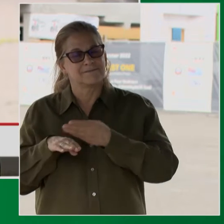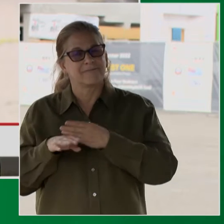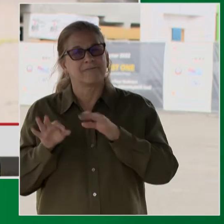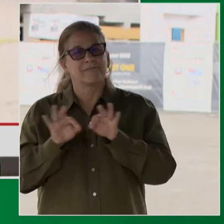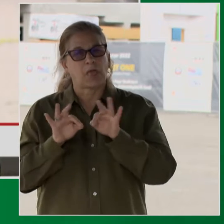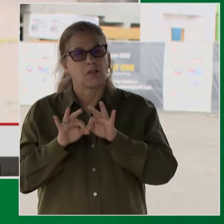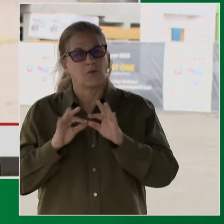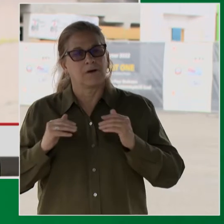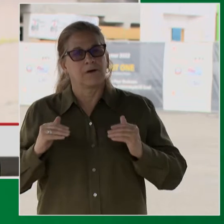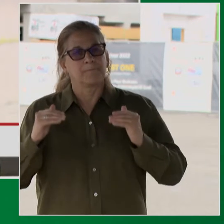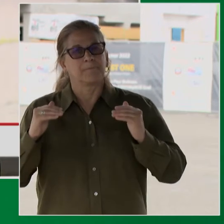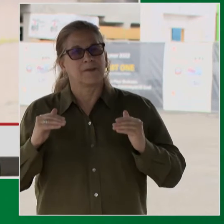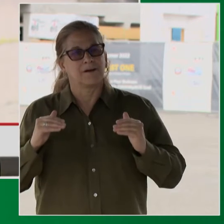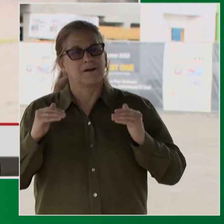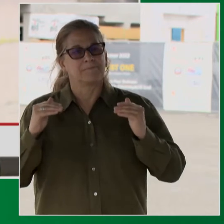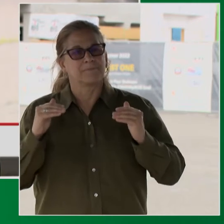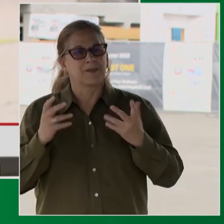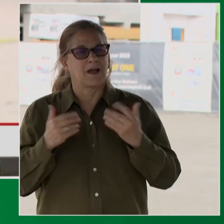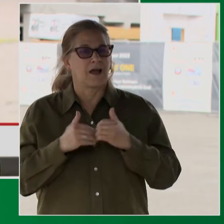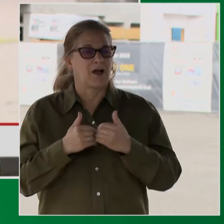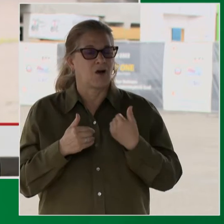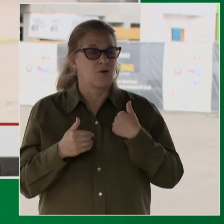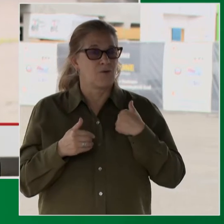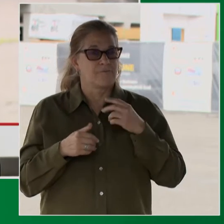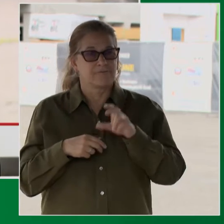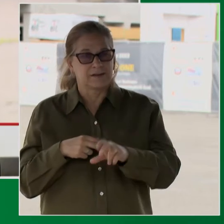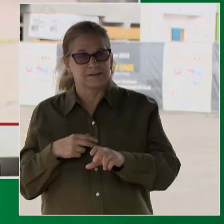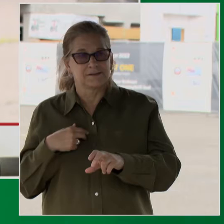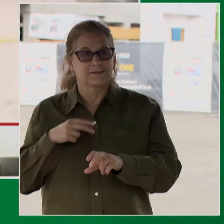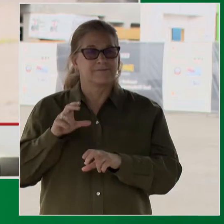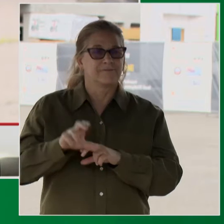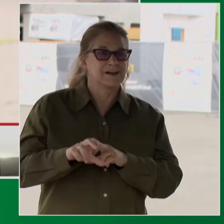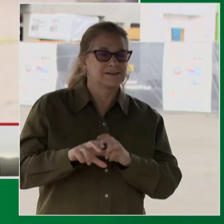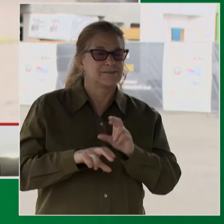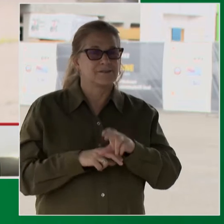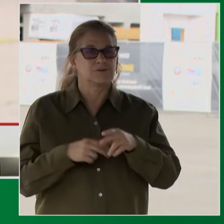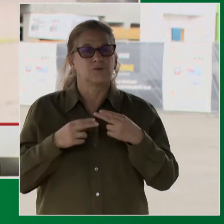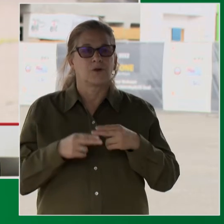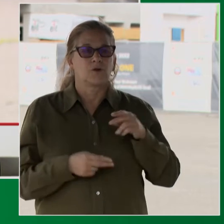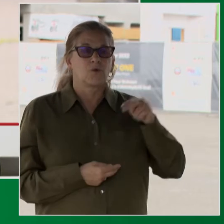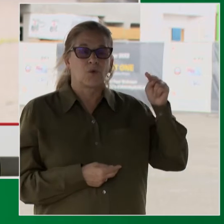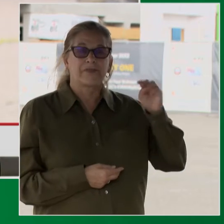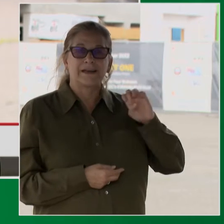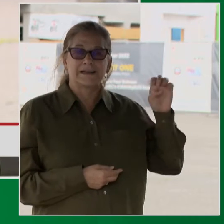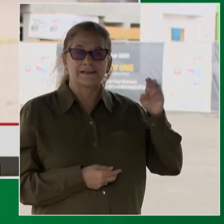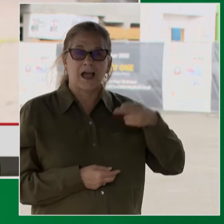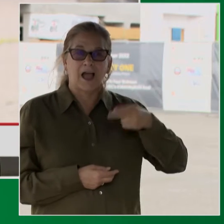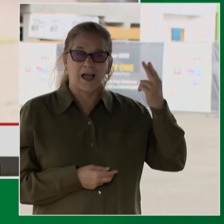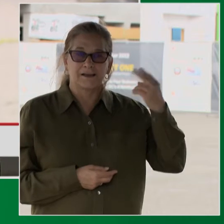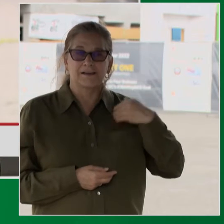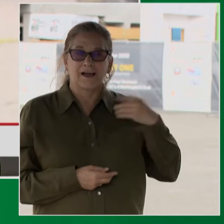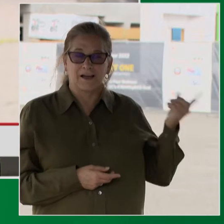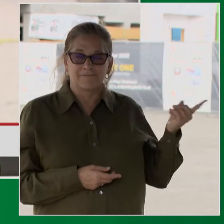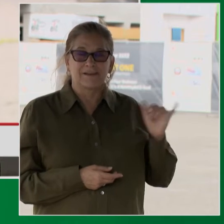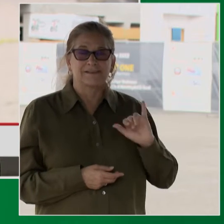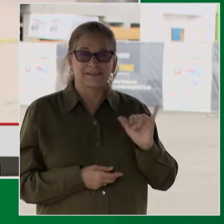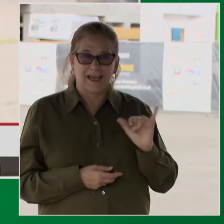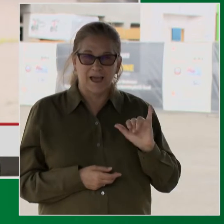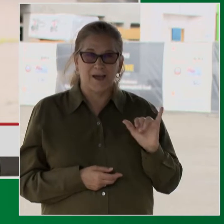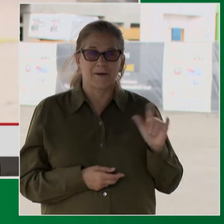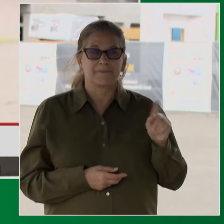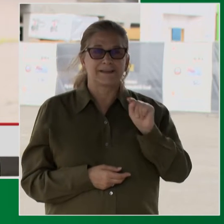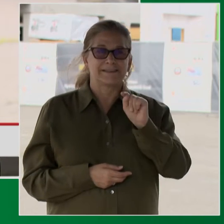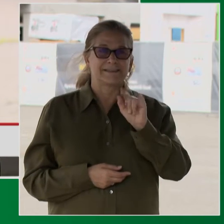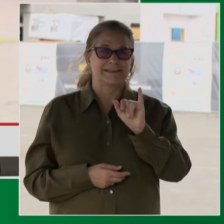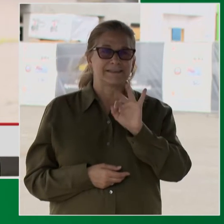one that the deputy mayor mentioned is called Northeast Heights, and we are allocating TIF financing in order to enable